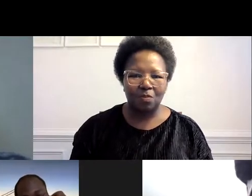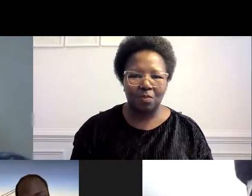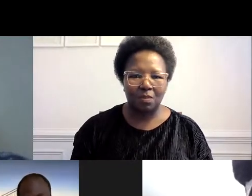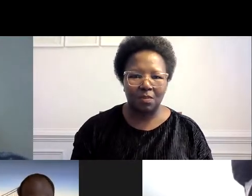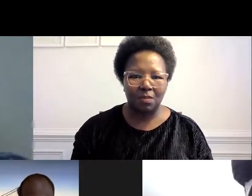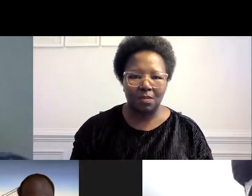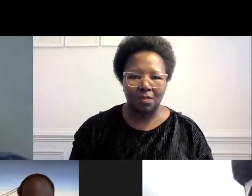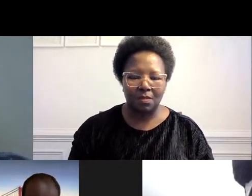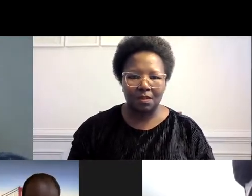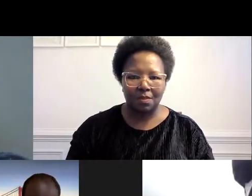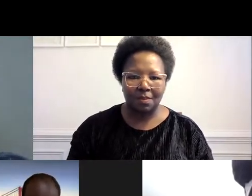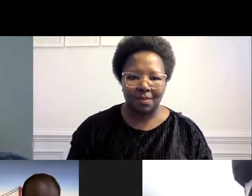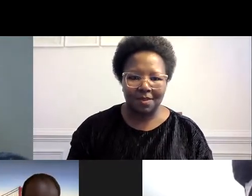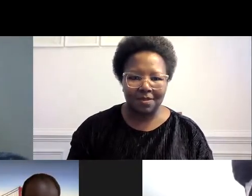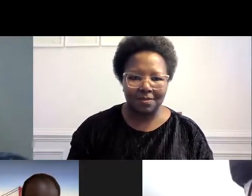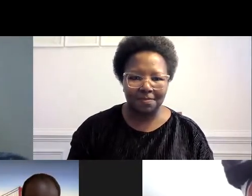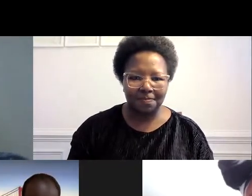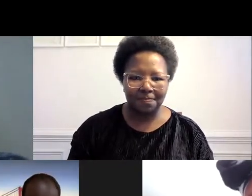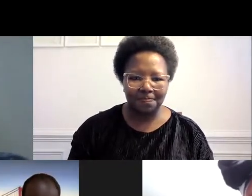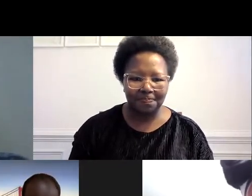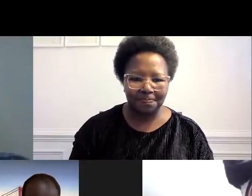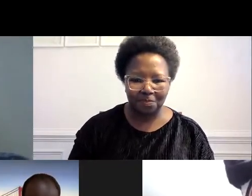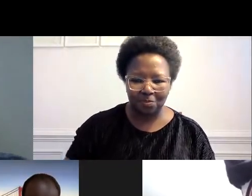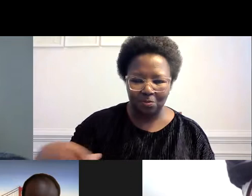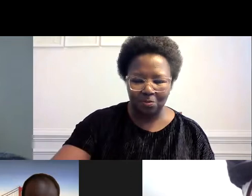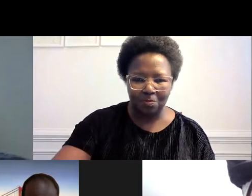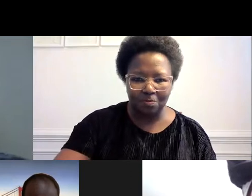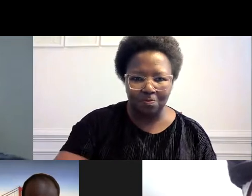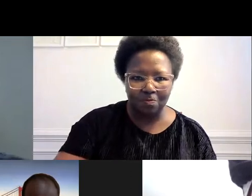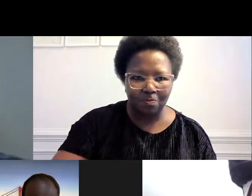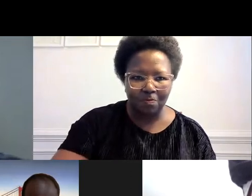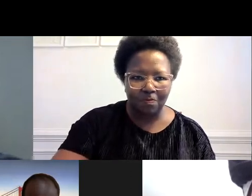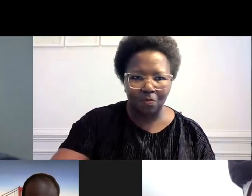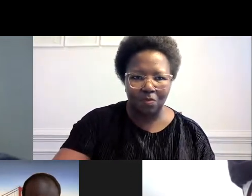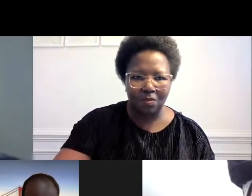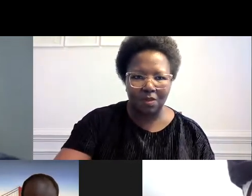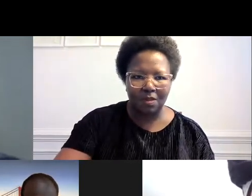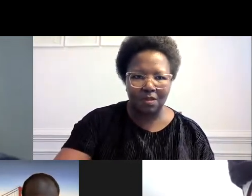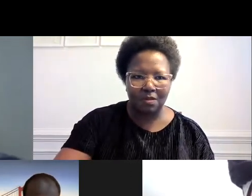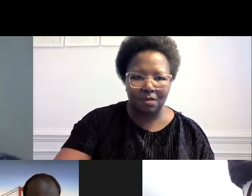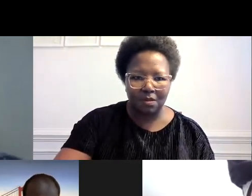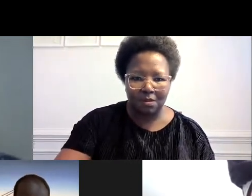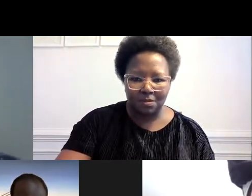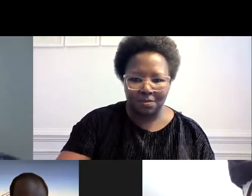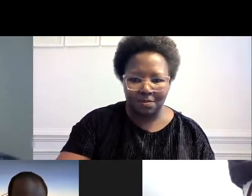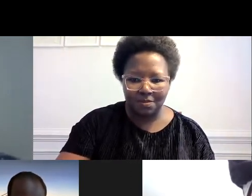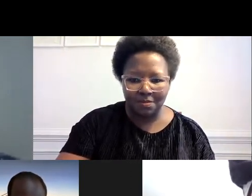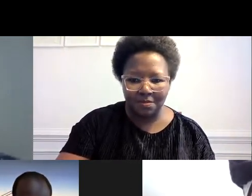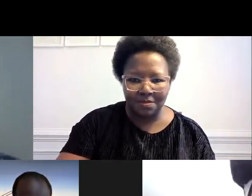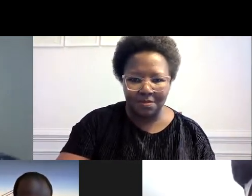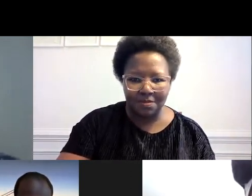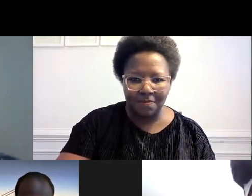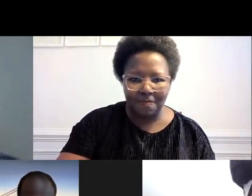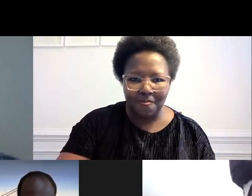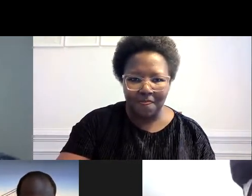I'm afraid that, so I'm in Teams meetings. So I'm consulting with clients. So I'm afraid